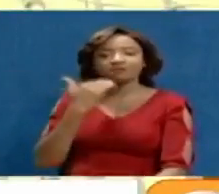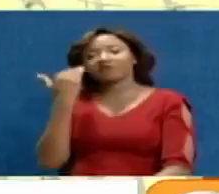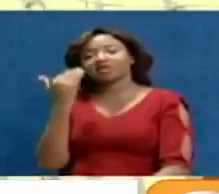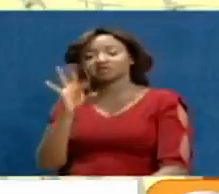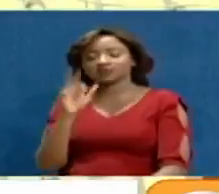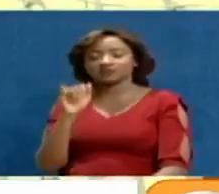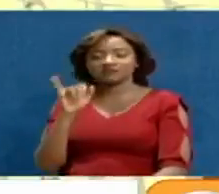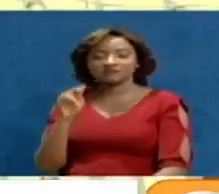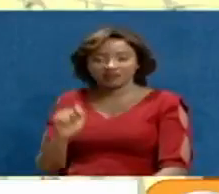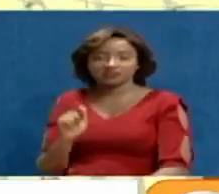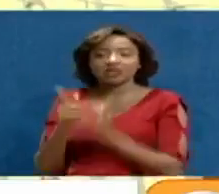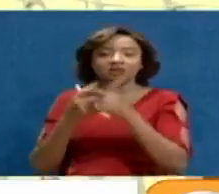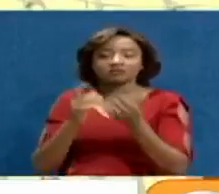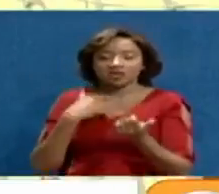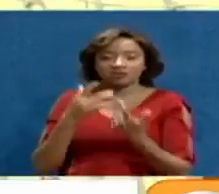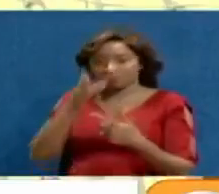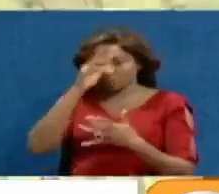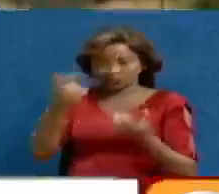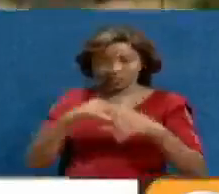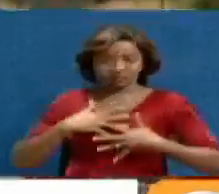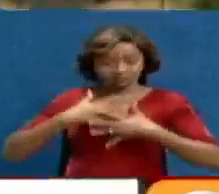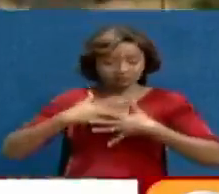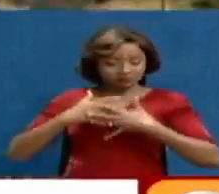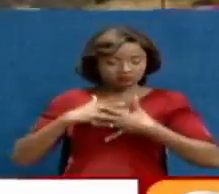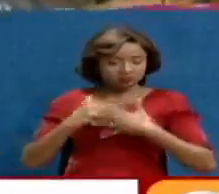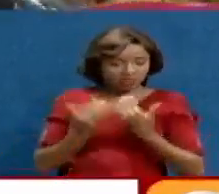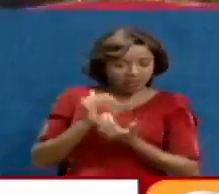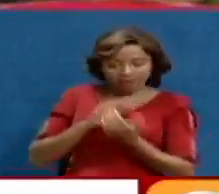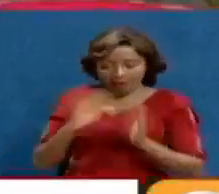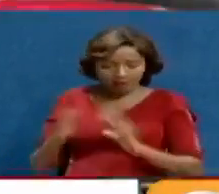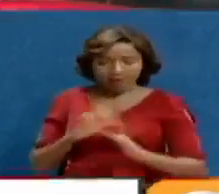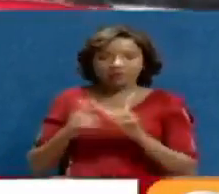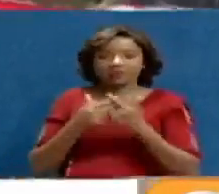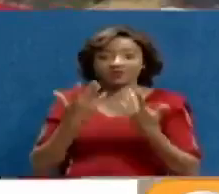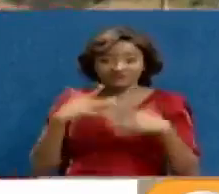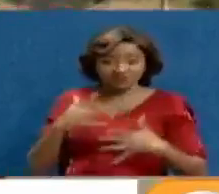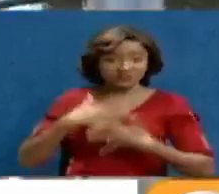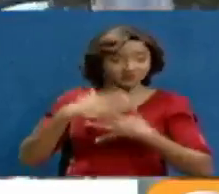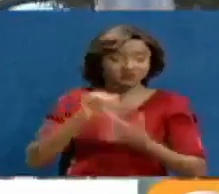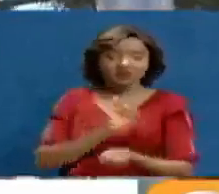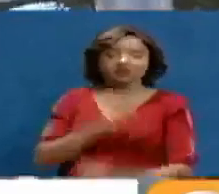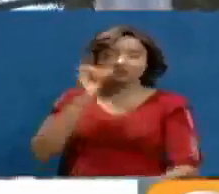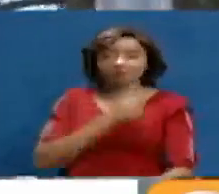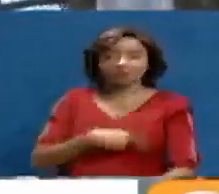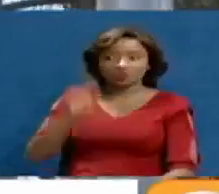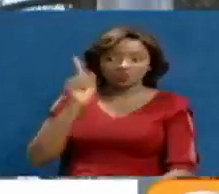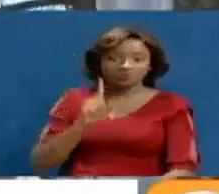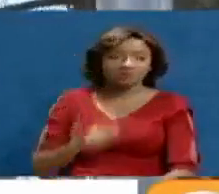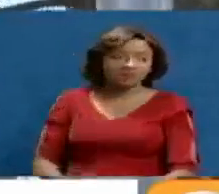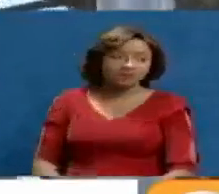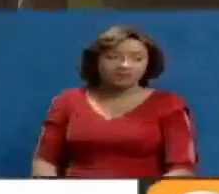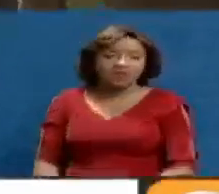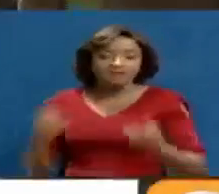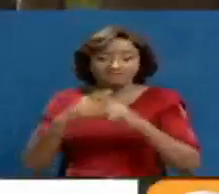huko akafanyiwa first aid, akawakamwachilia. According to Murugi, he was the only family member allowed to access the contents of